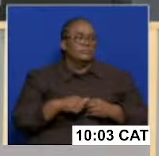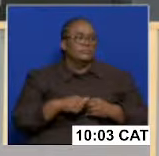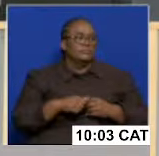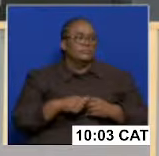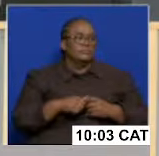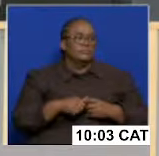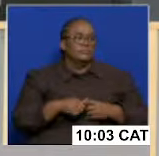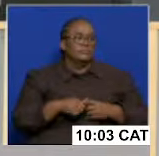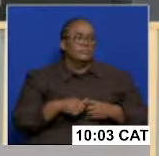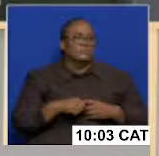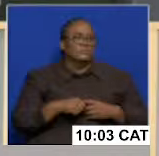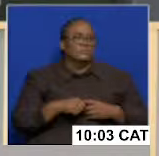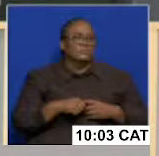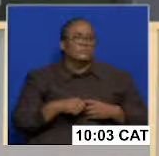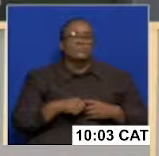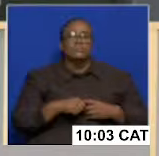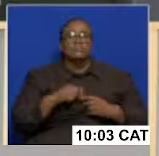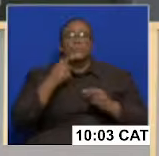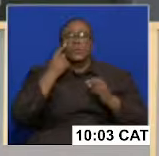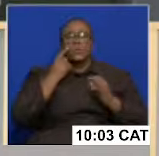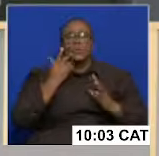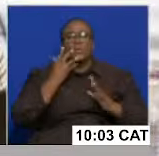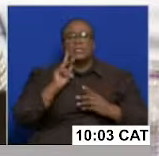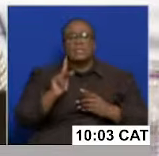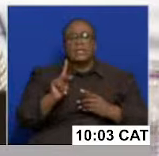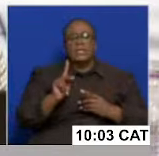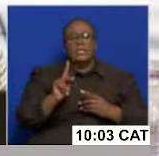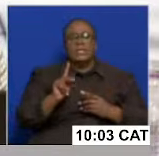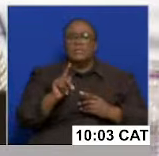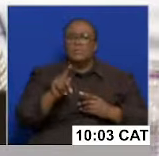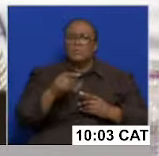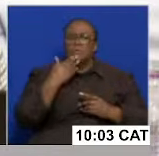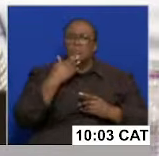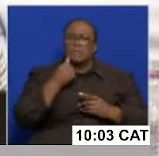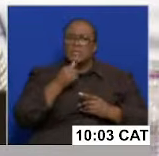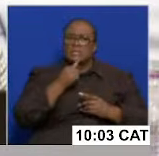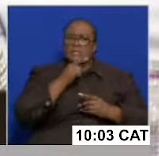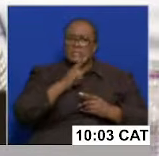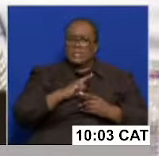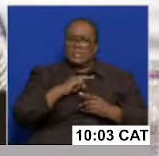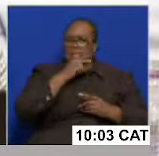Witness K, are you able to disclose the name of the informer in paragraph 8?